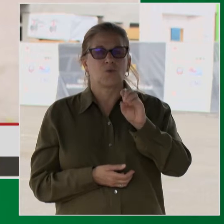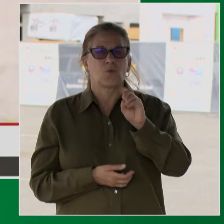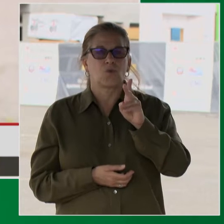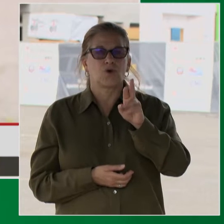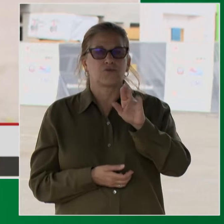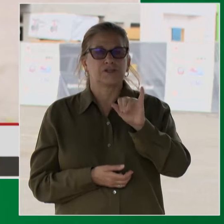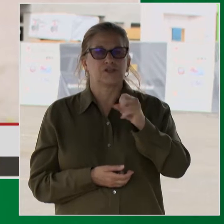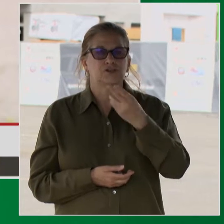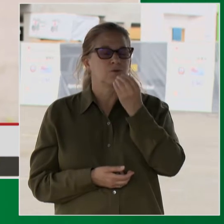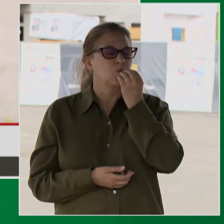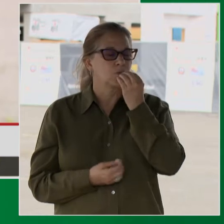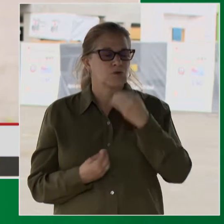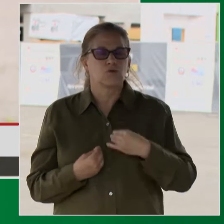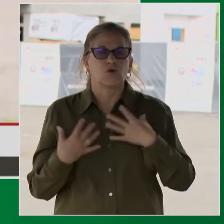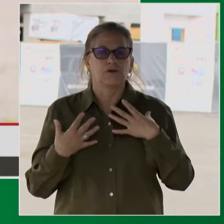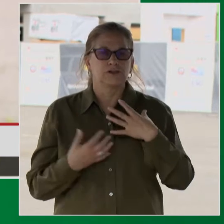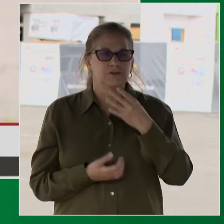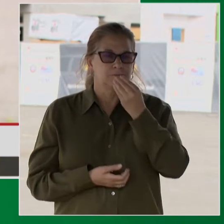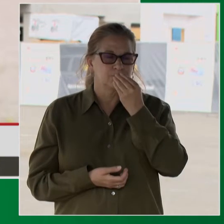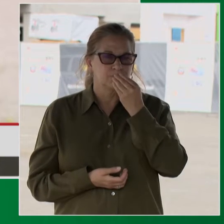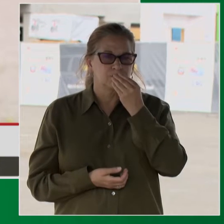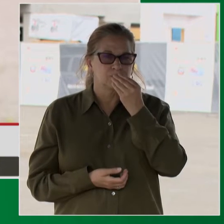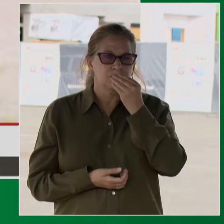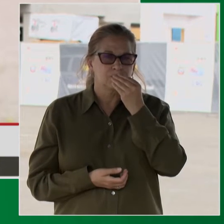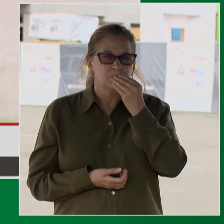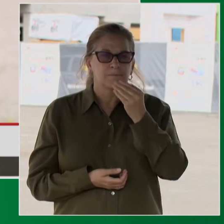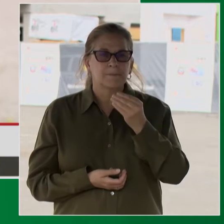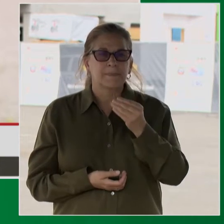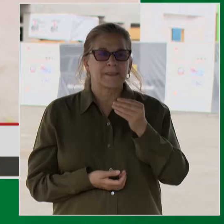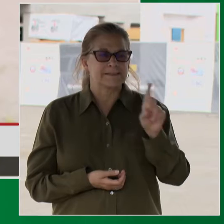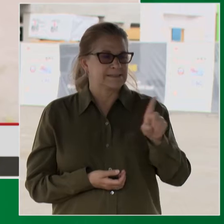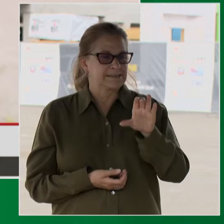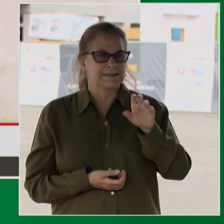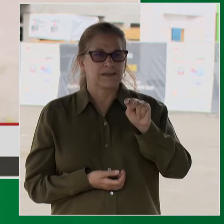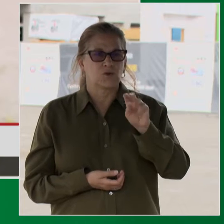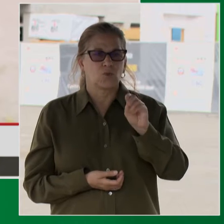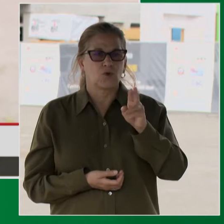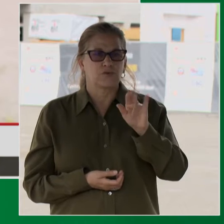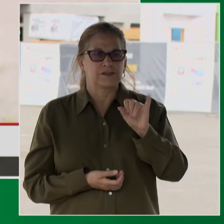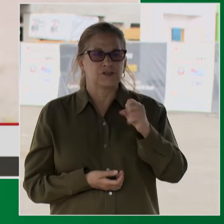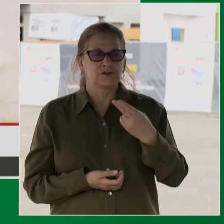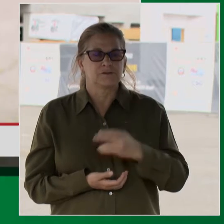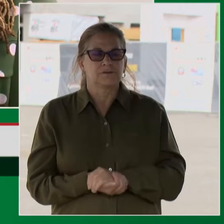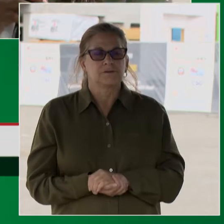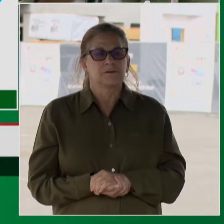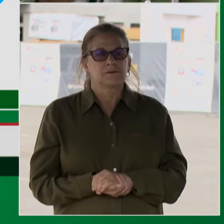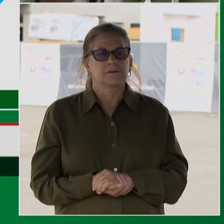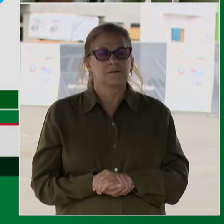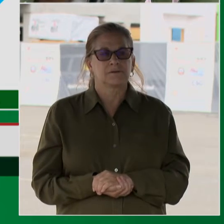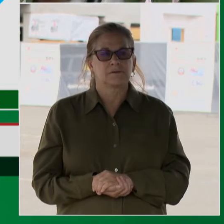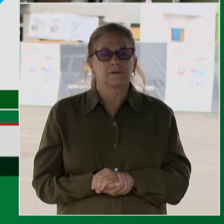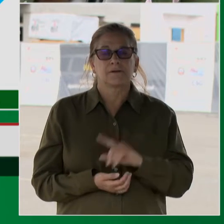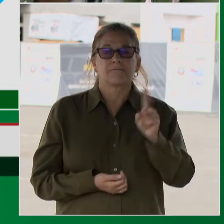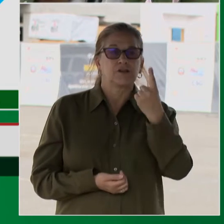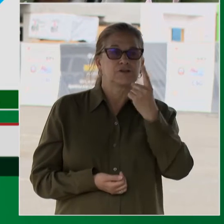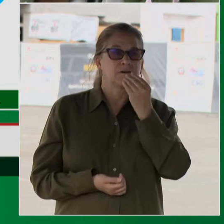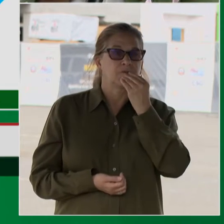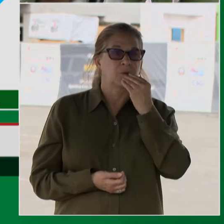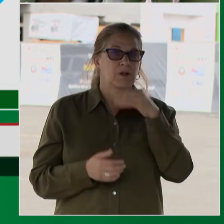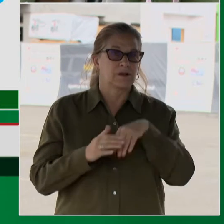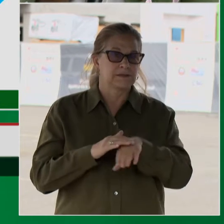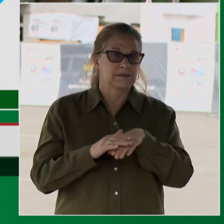have identified a vendor that is going to be the operator to support fresh food access, similar to